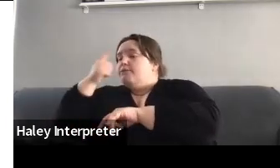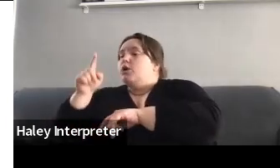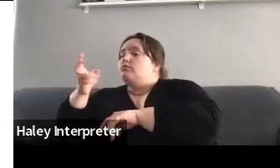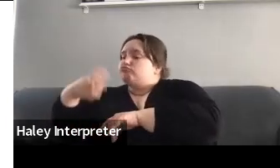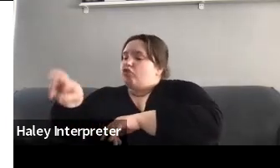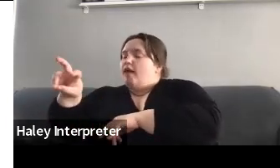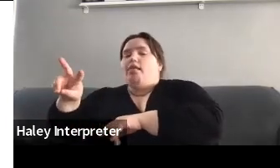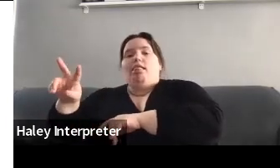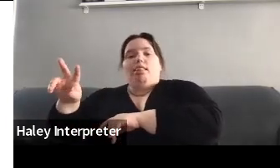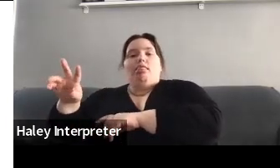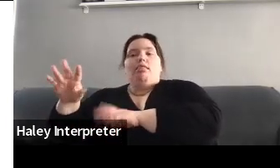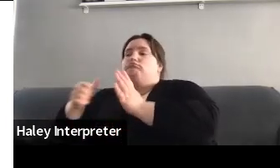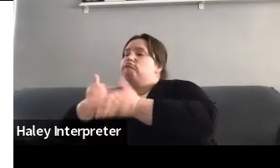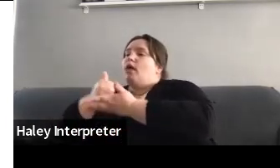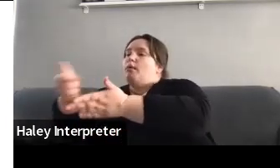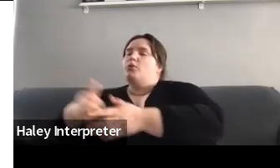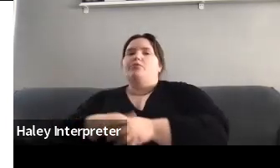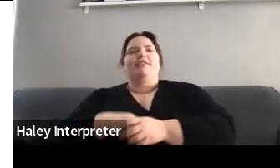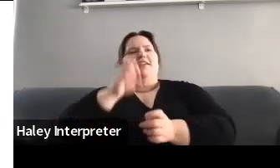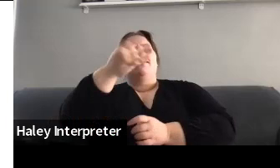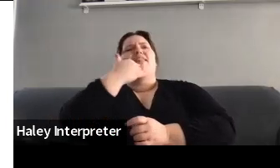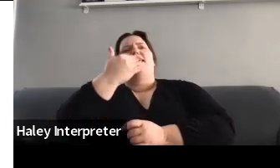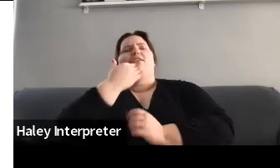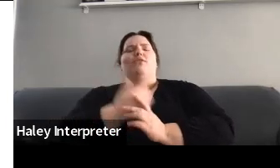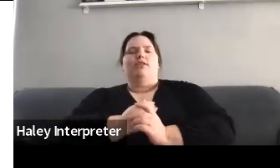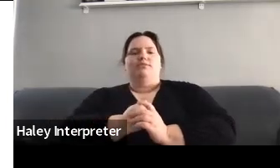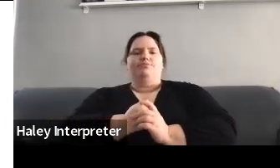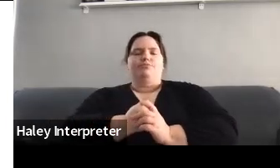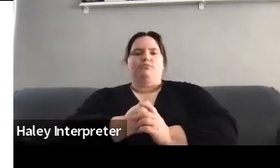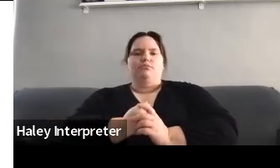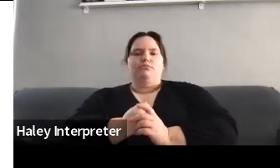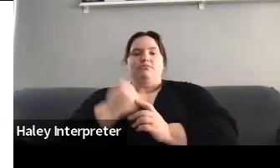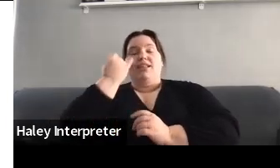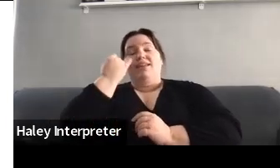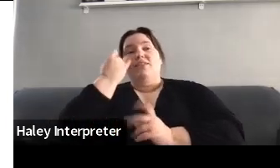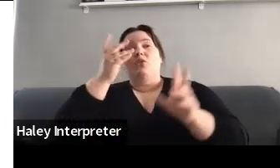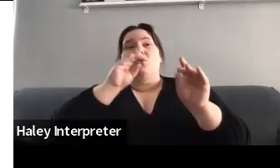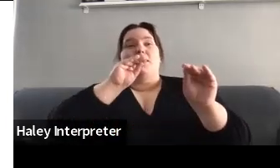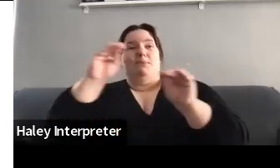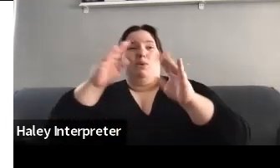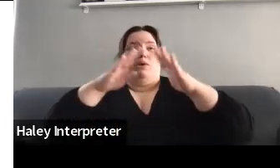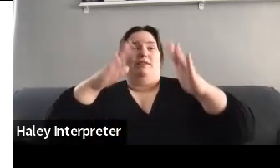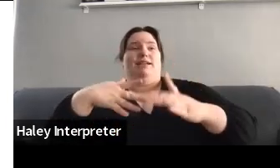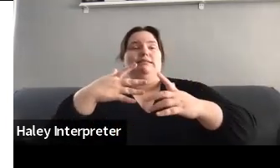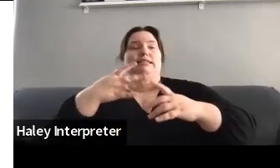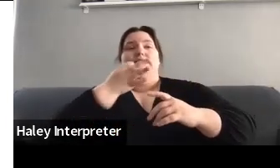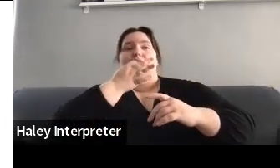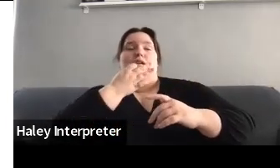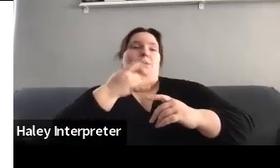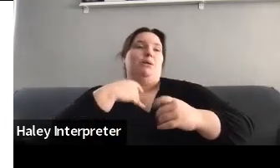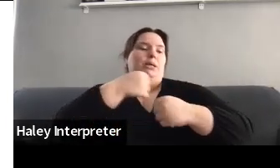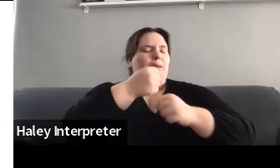and assist you. Okay, thank you. And if we do move eventually, I'm either going to make or buy